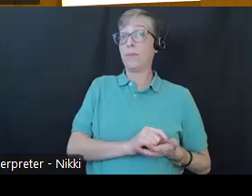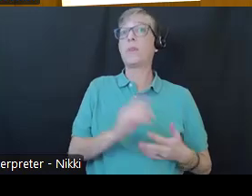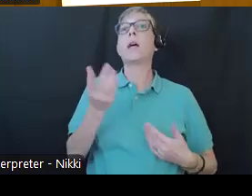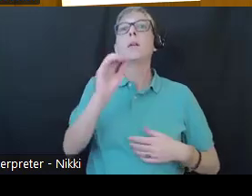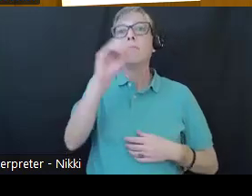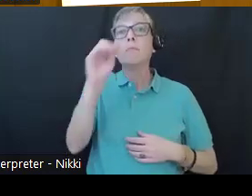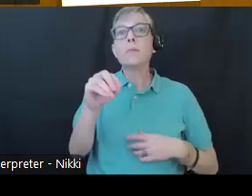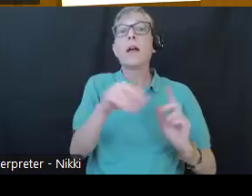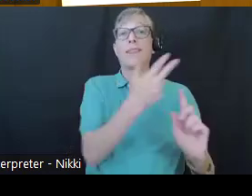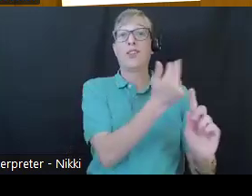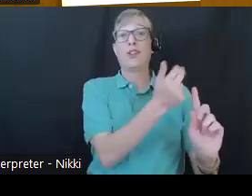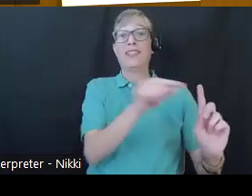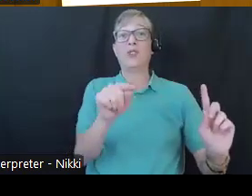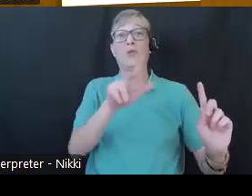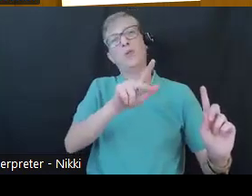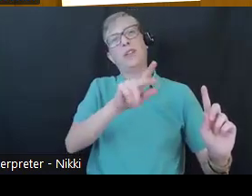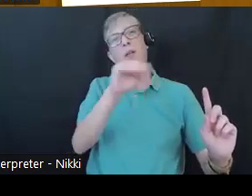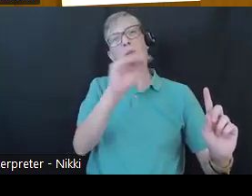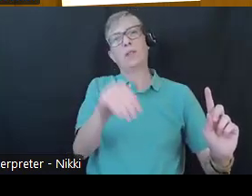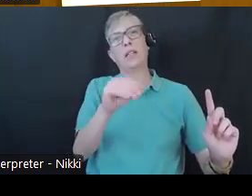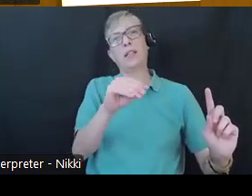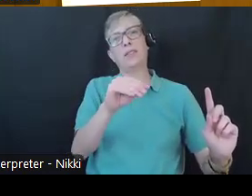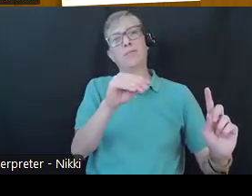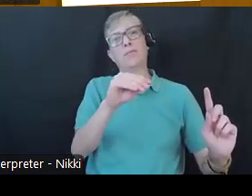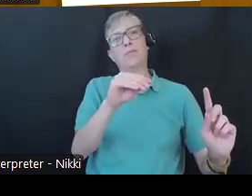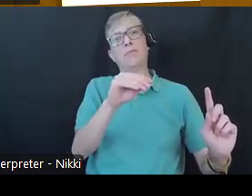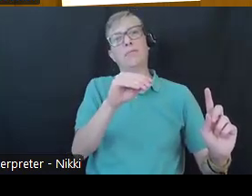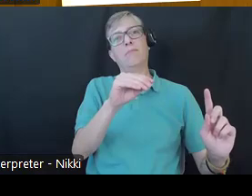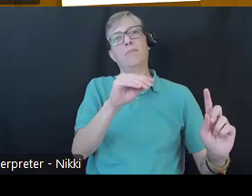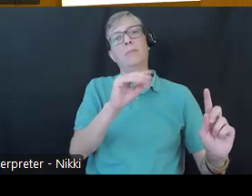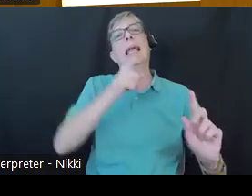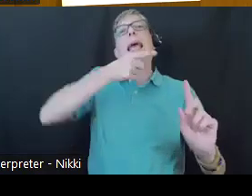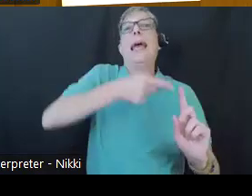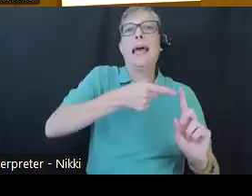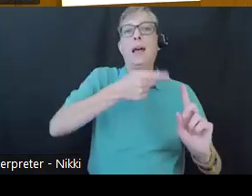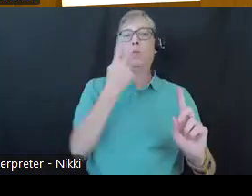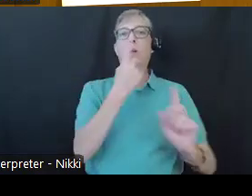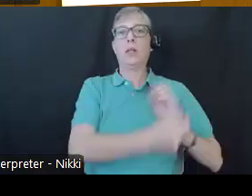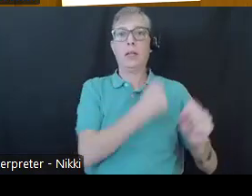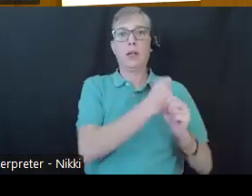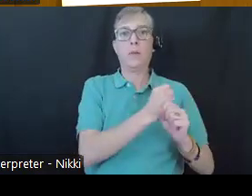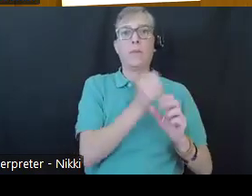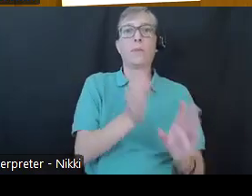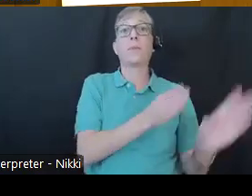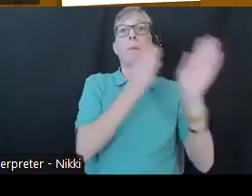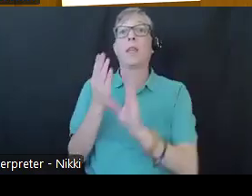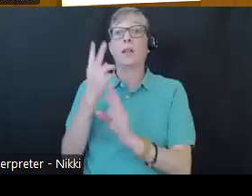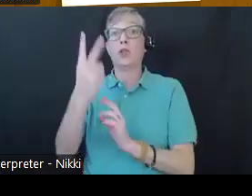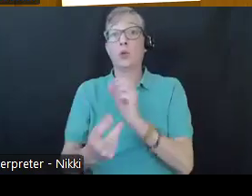year, maybe a little lower than you were expecting. But then 2 years is all over the board at 27 to